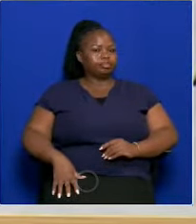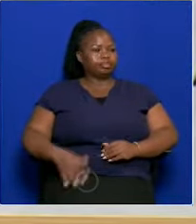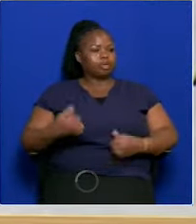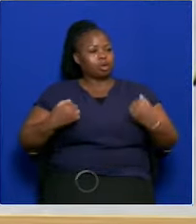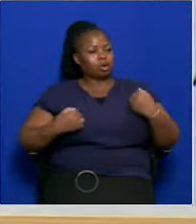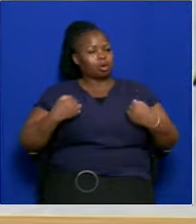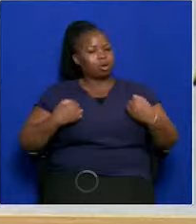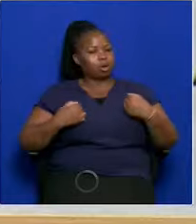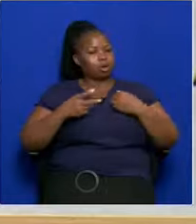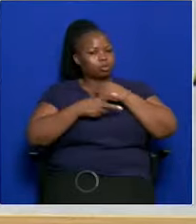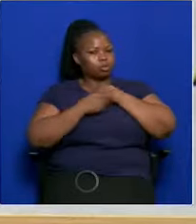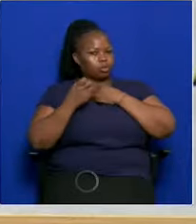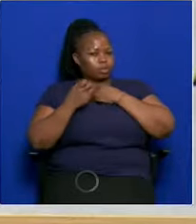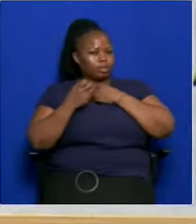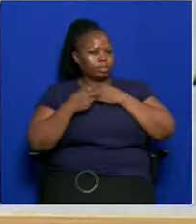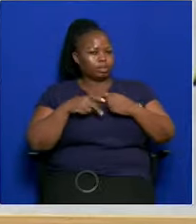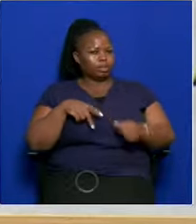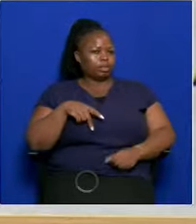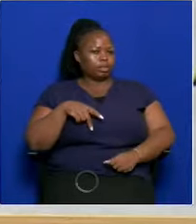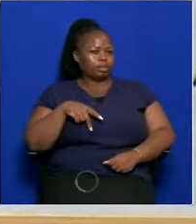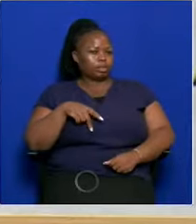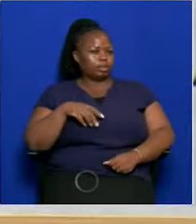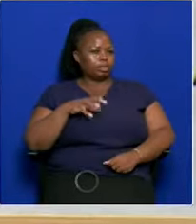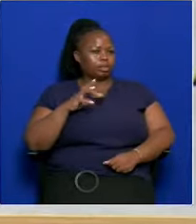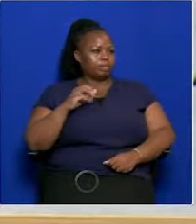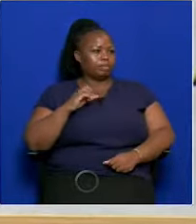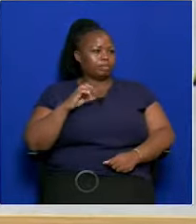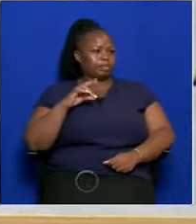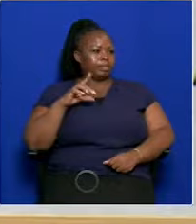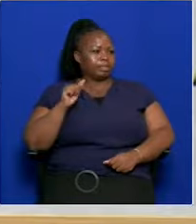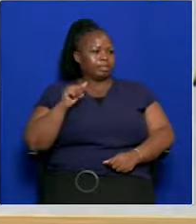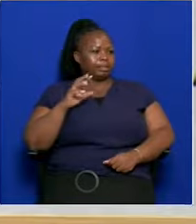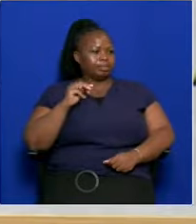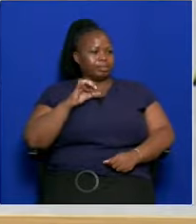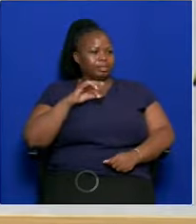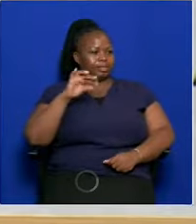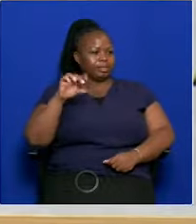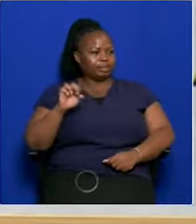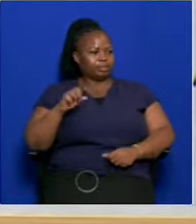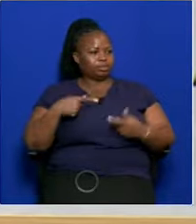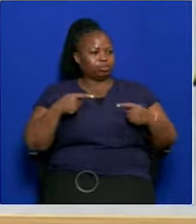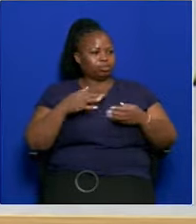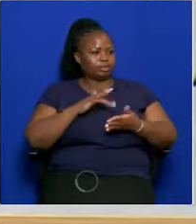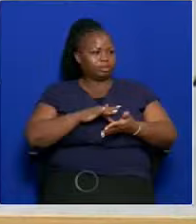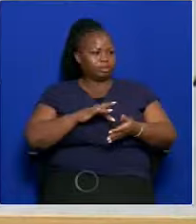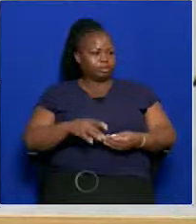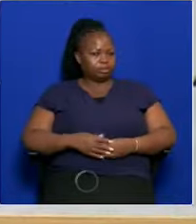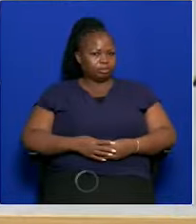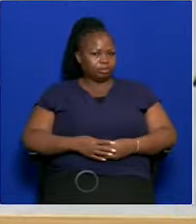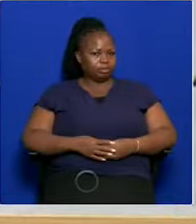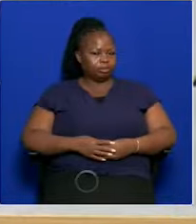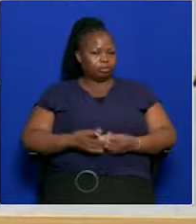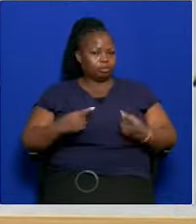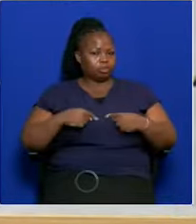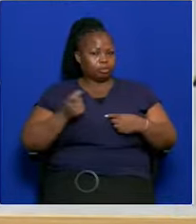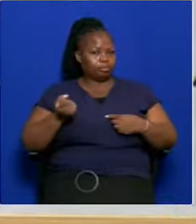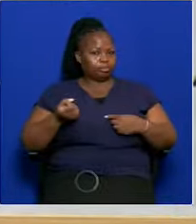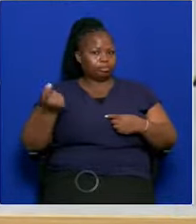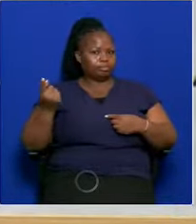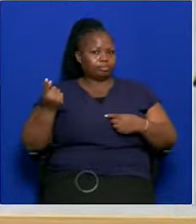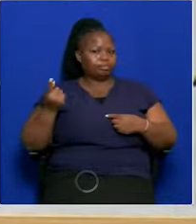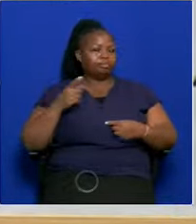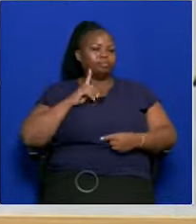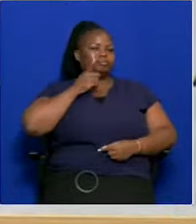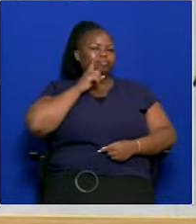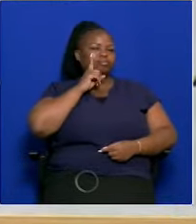the Prado of Mr. Mandela in the shopping center. We sent them lookout to go and check